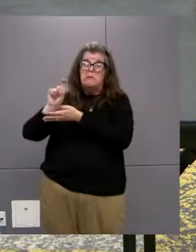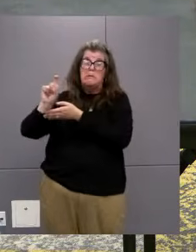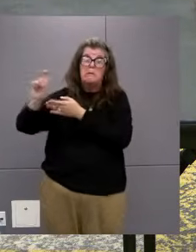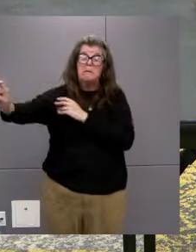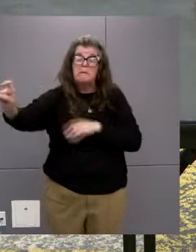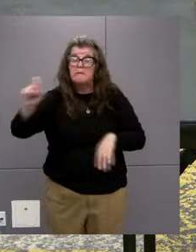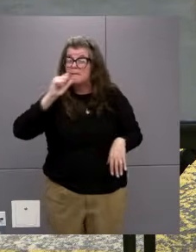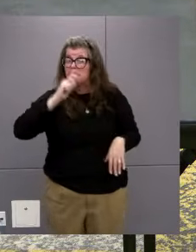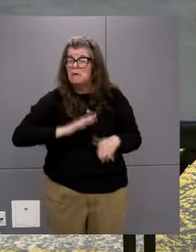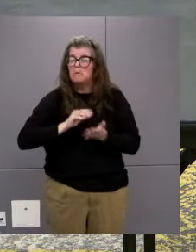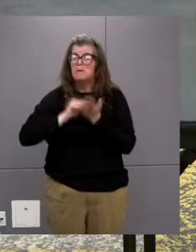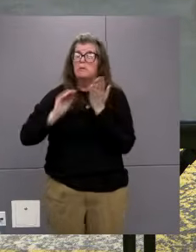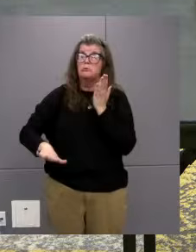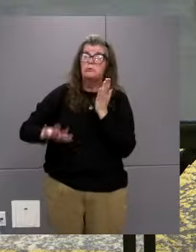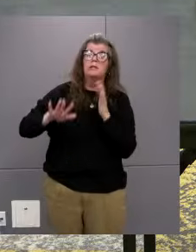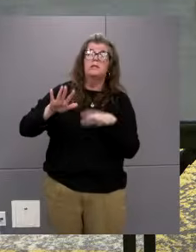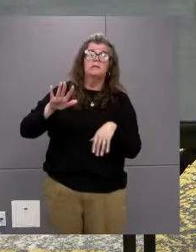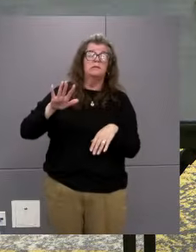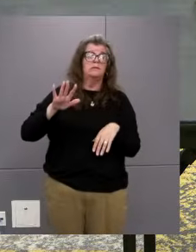or excuse me, female staff, or